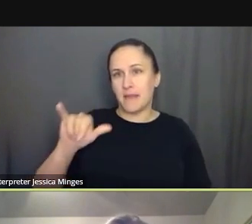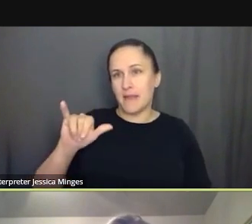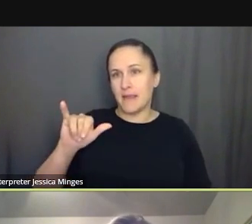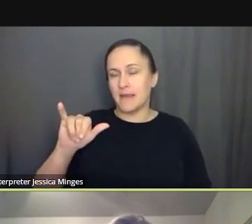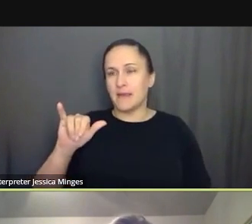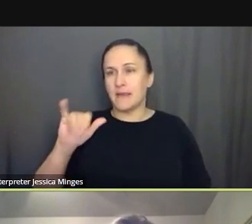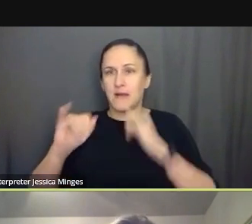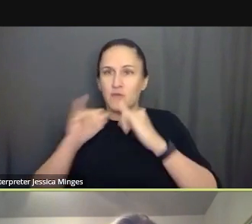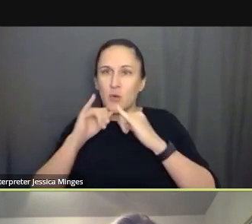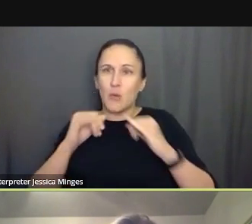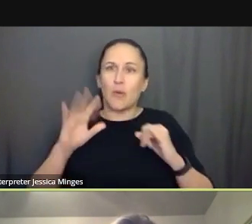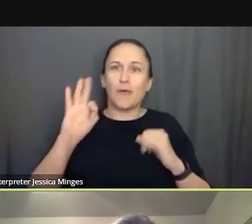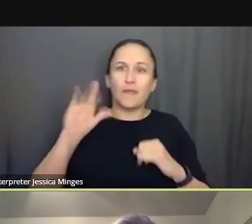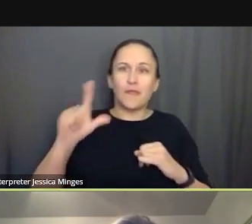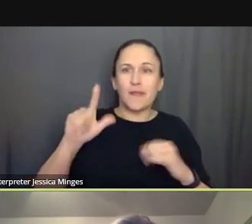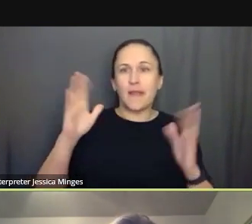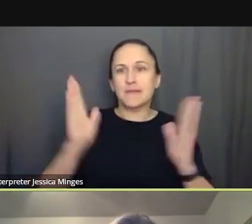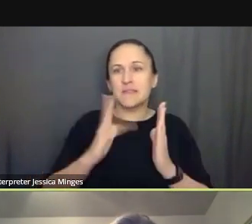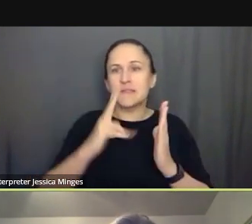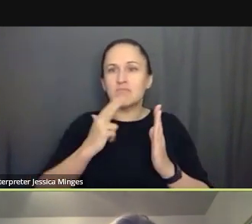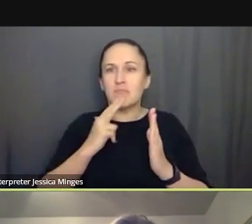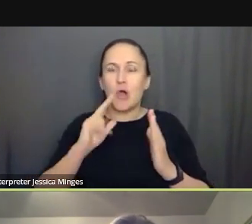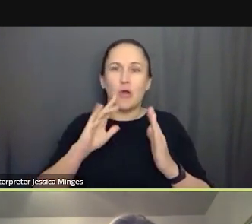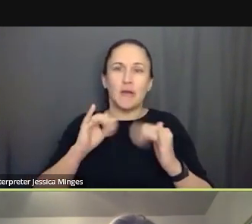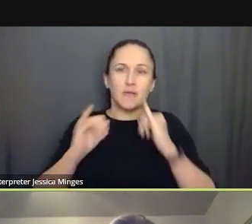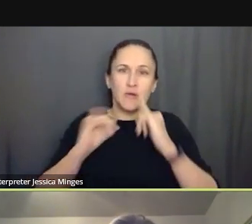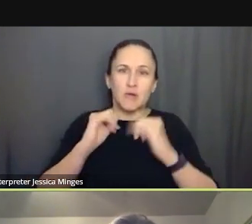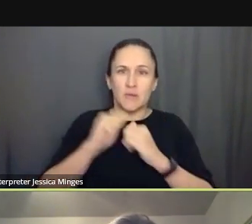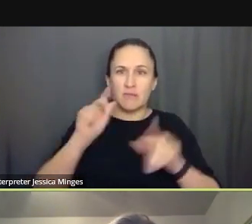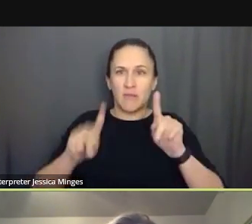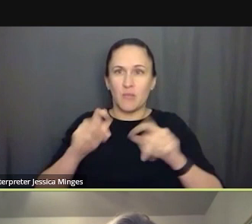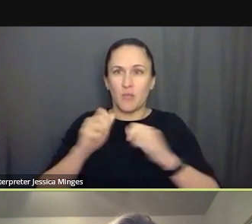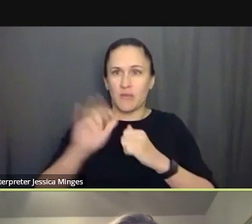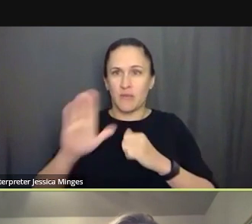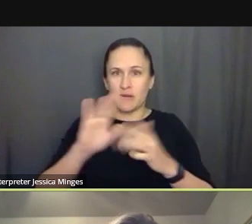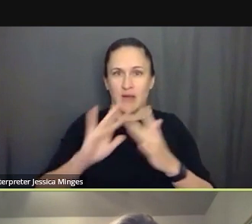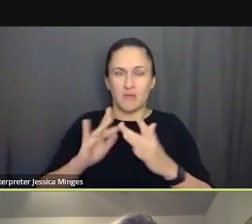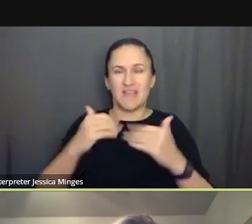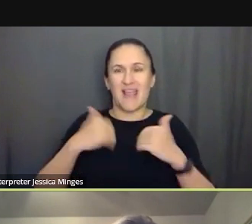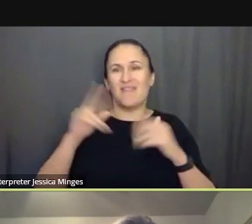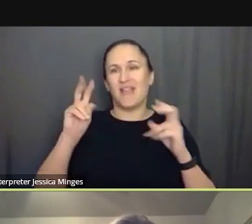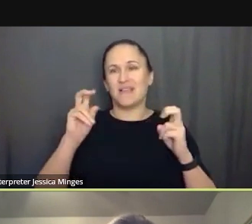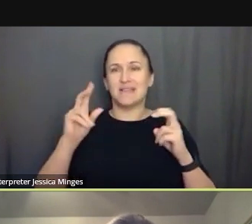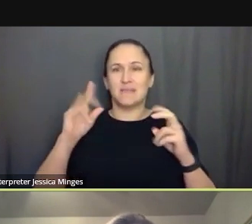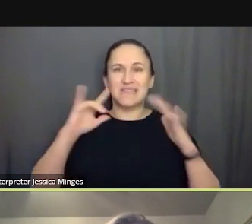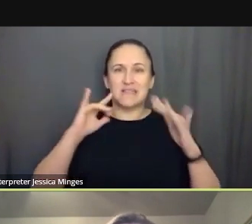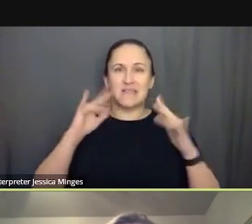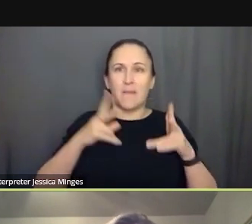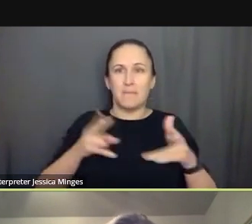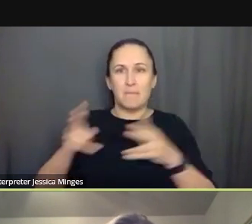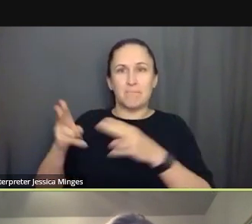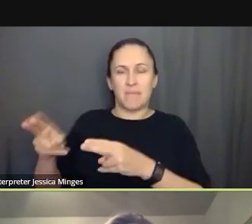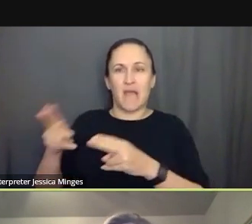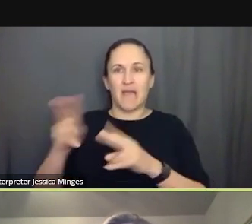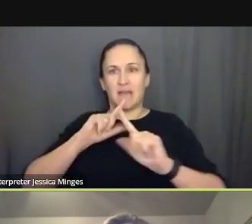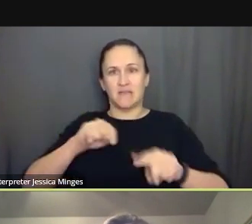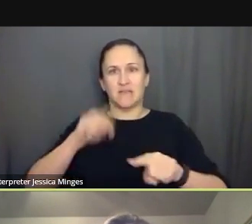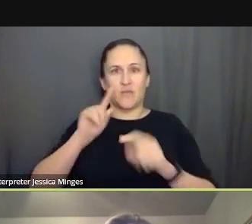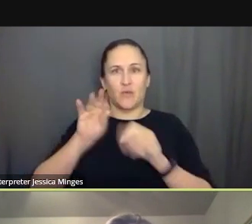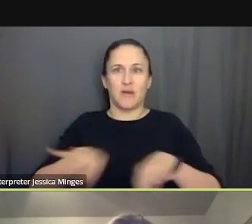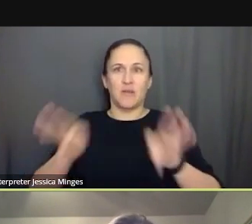small interviews with people in their networks to get some soundbite answers to important